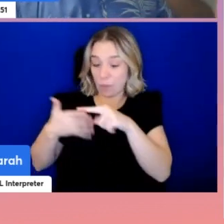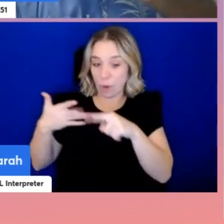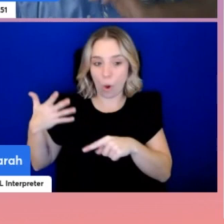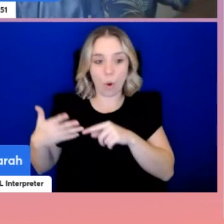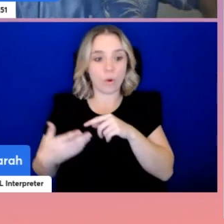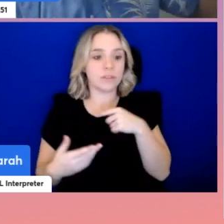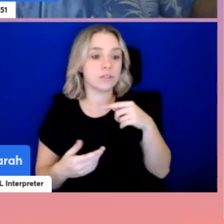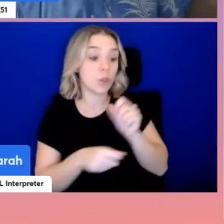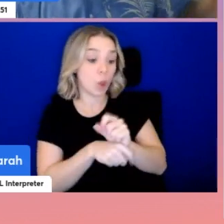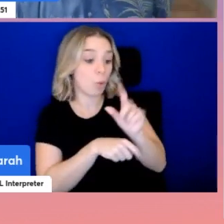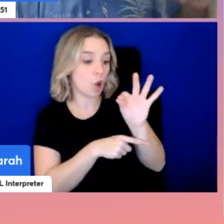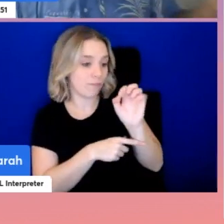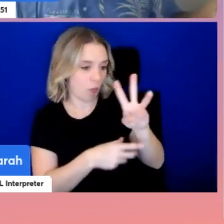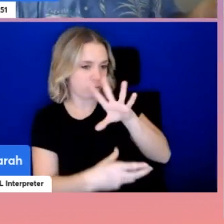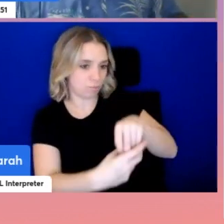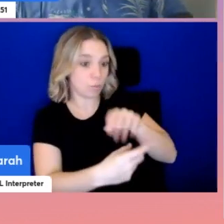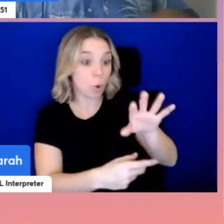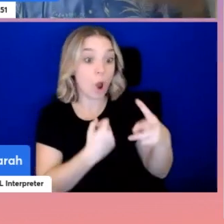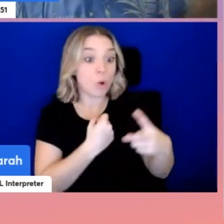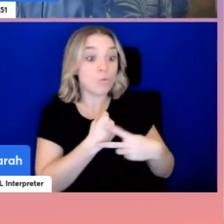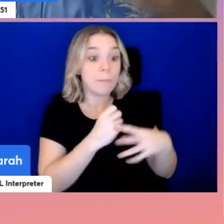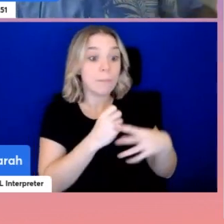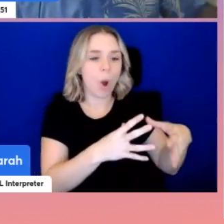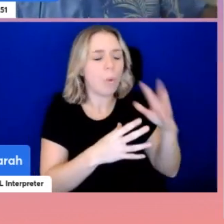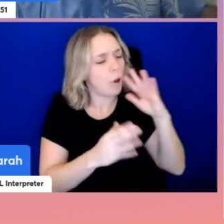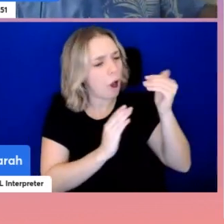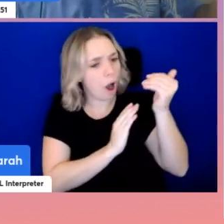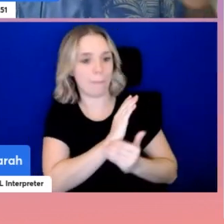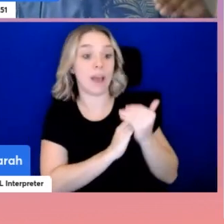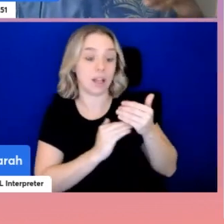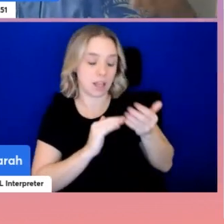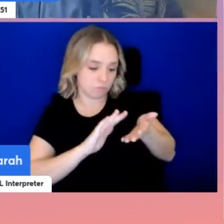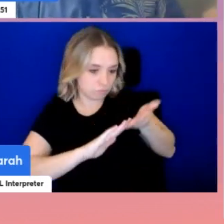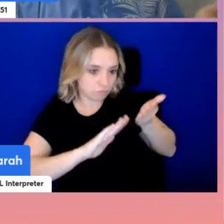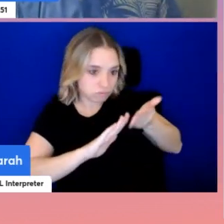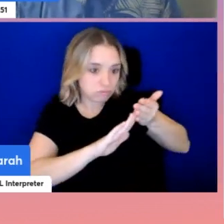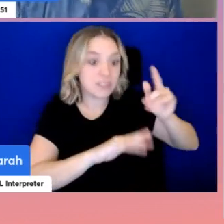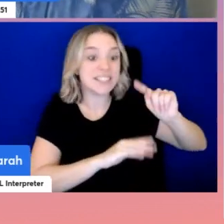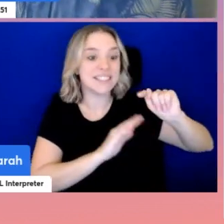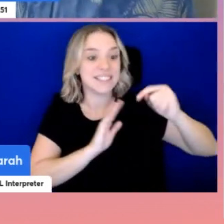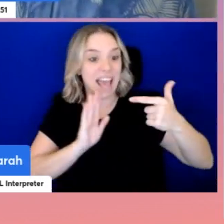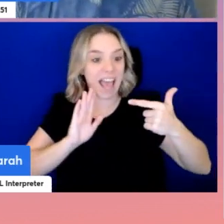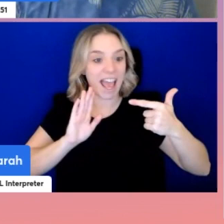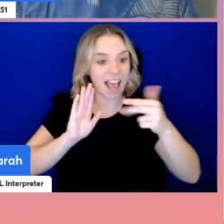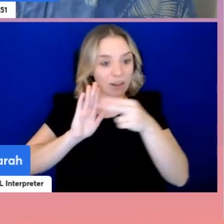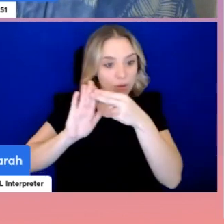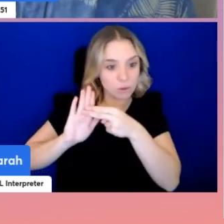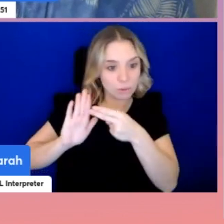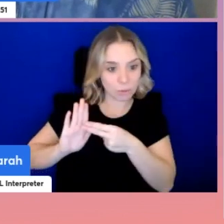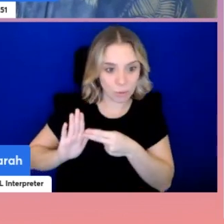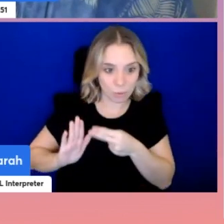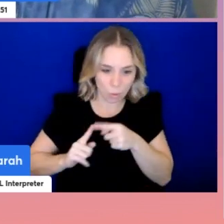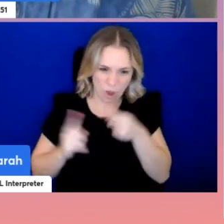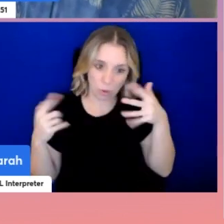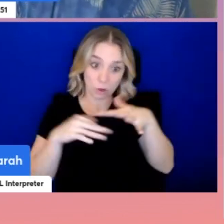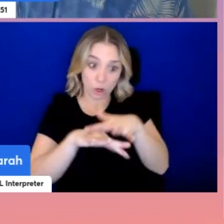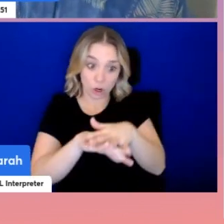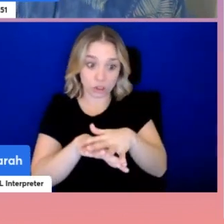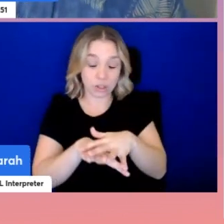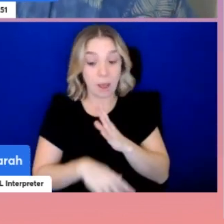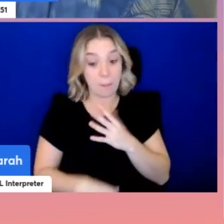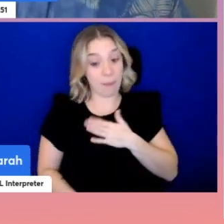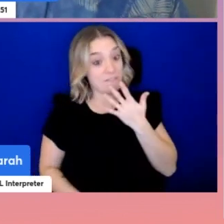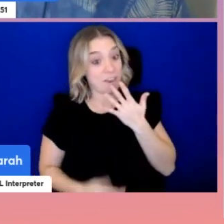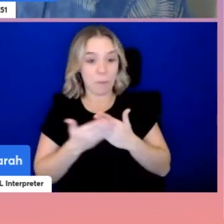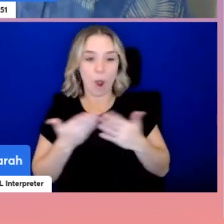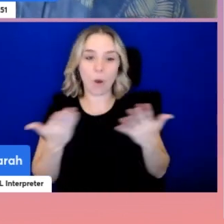will automatically run through and tag. It'll actually tag when you merge. And my favorite part of it is the change log. So